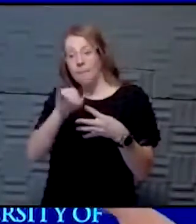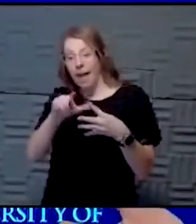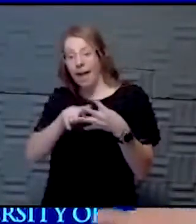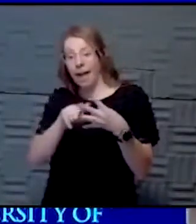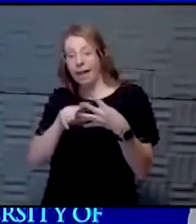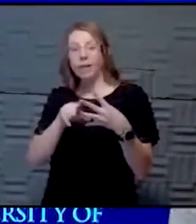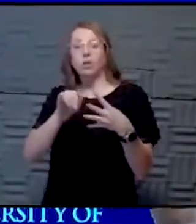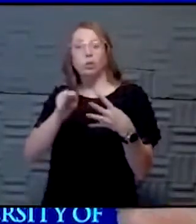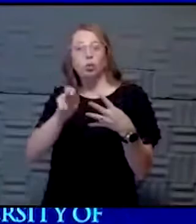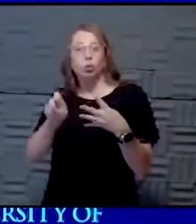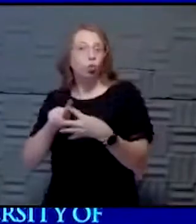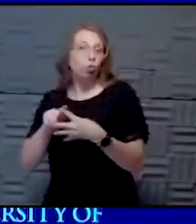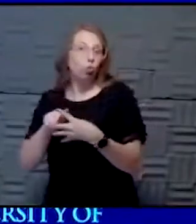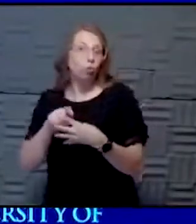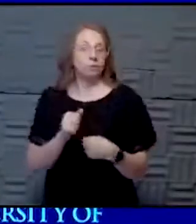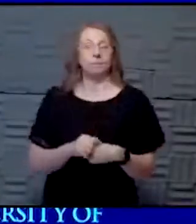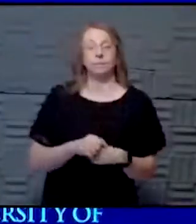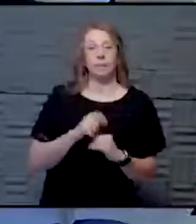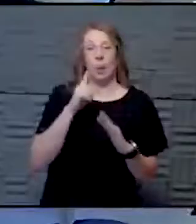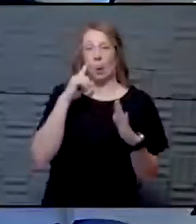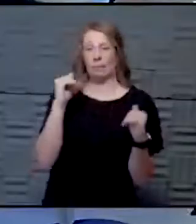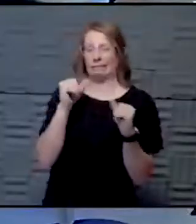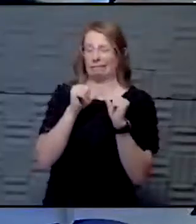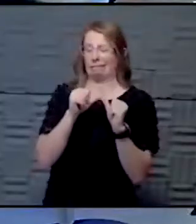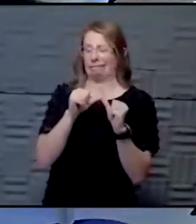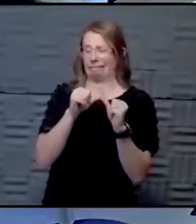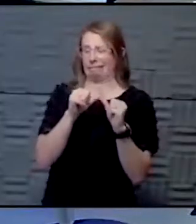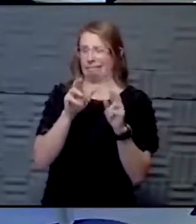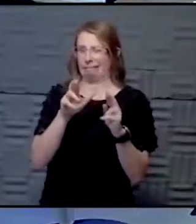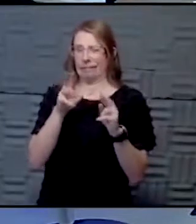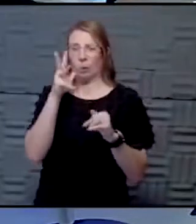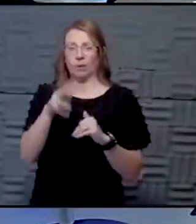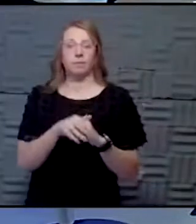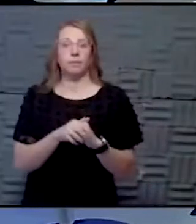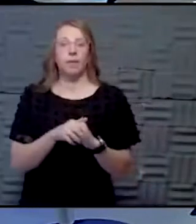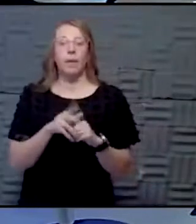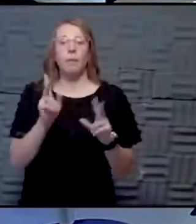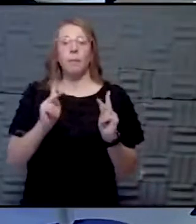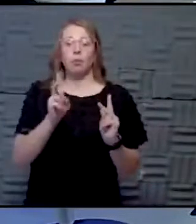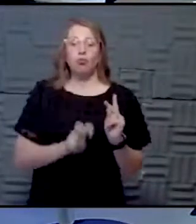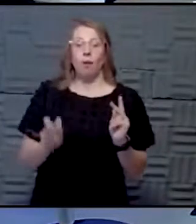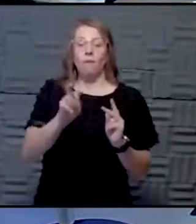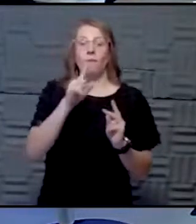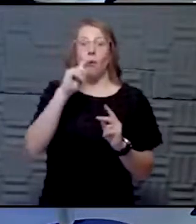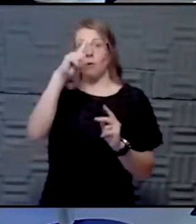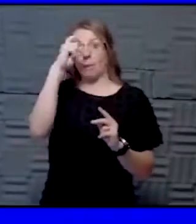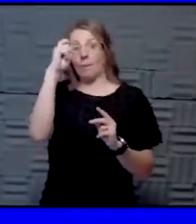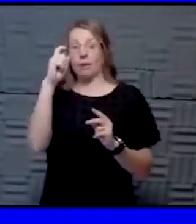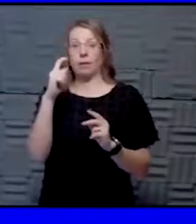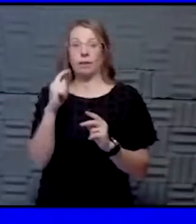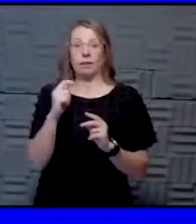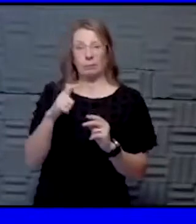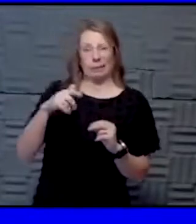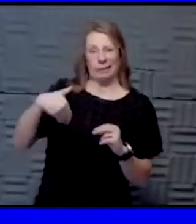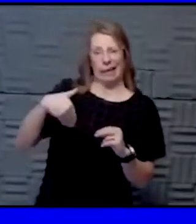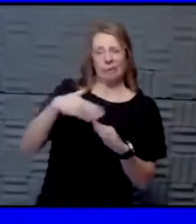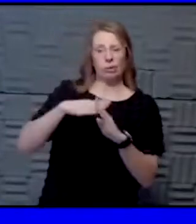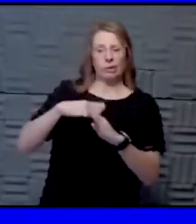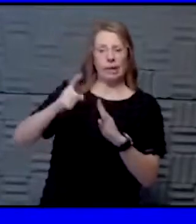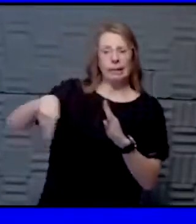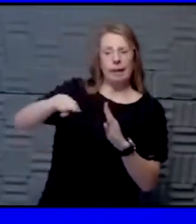that's good news. We hope that it holds to be true. I think that's good news if people are traveling for the summer. Obviously it'll be a little bit too late to protect